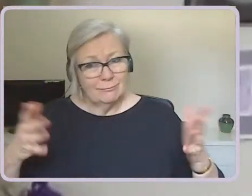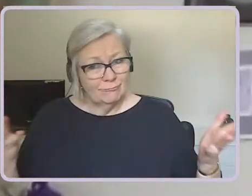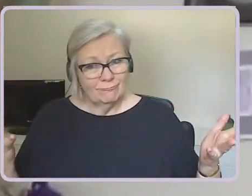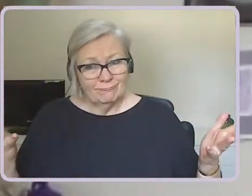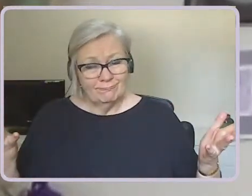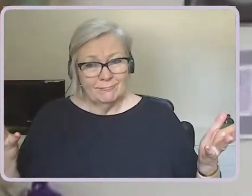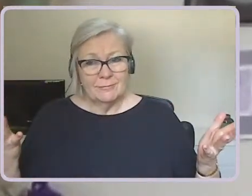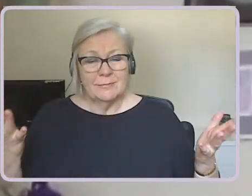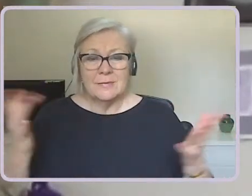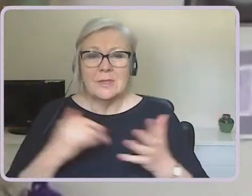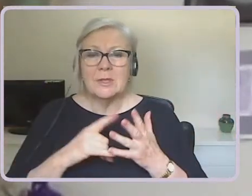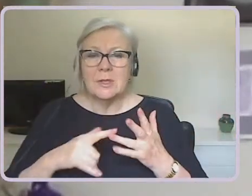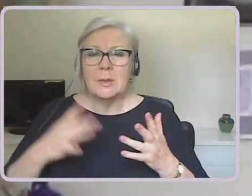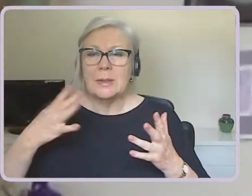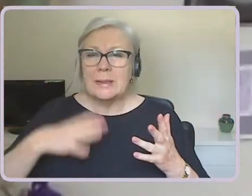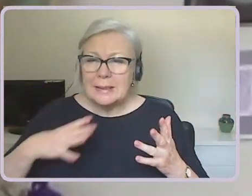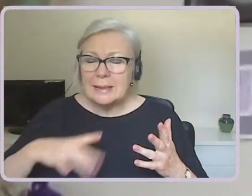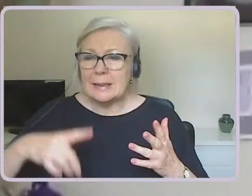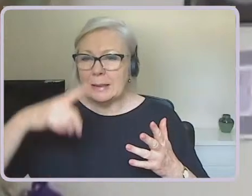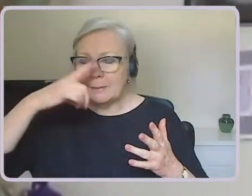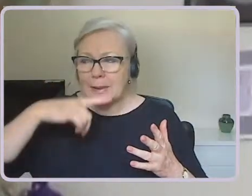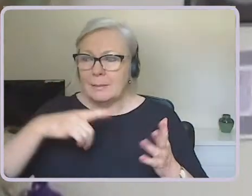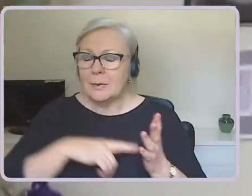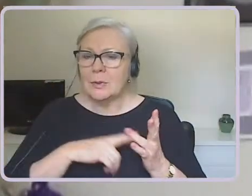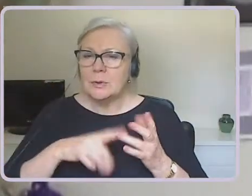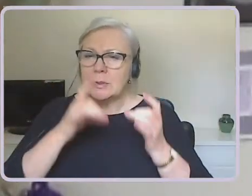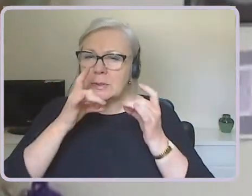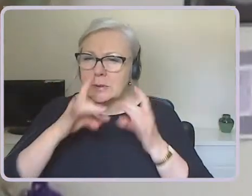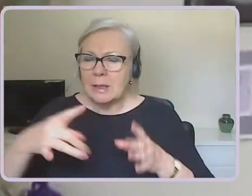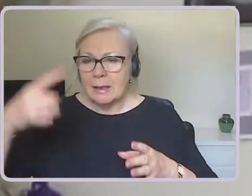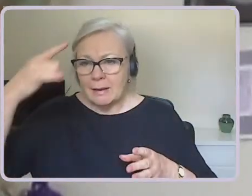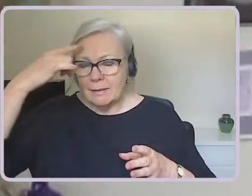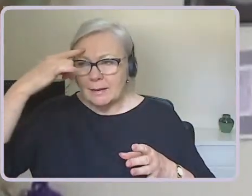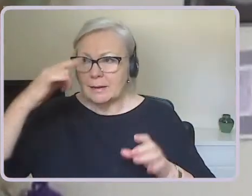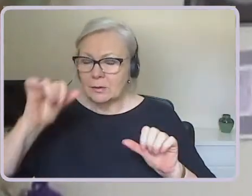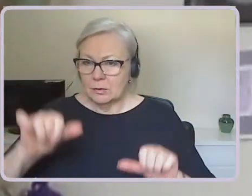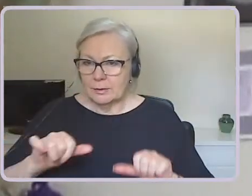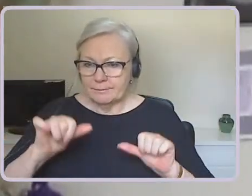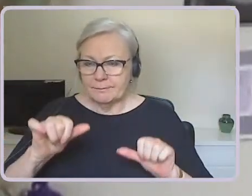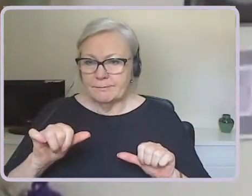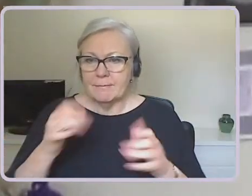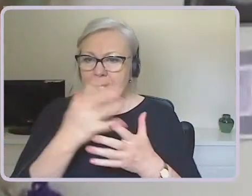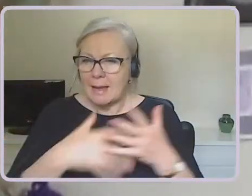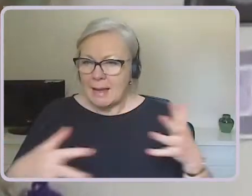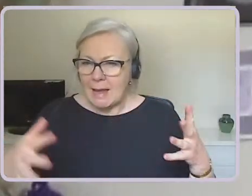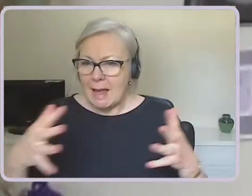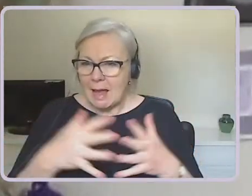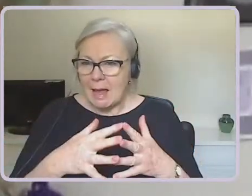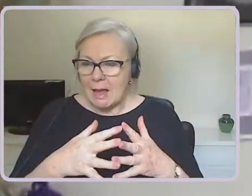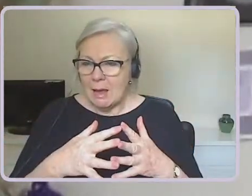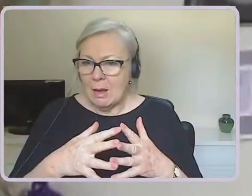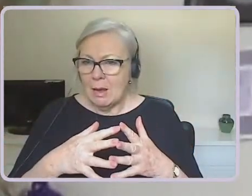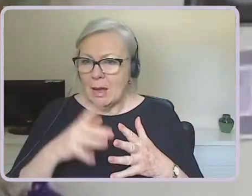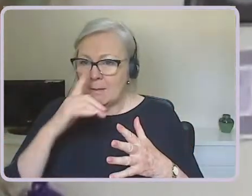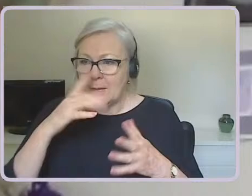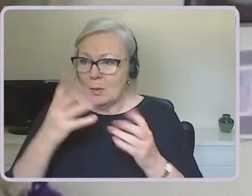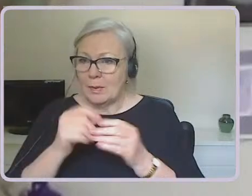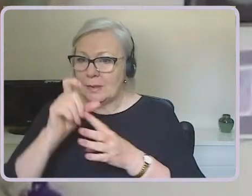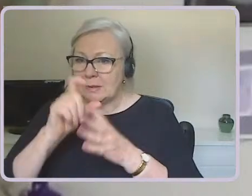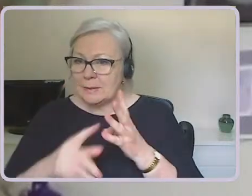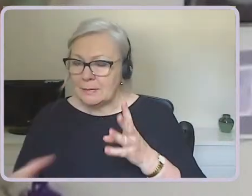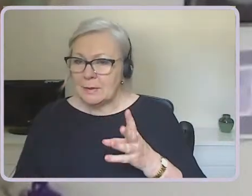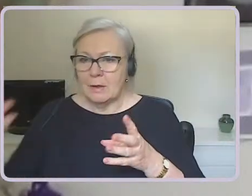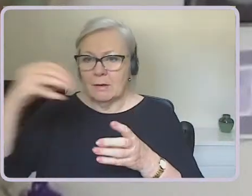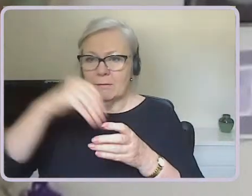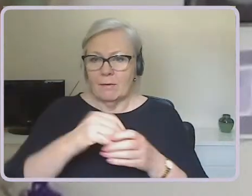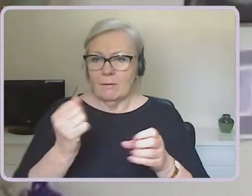need people to think in terms of how do we get disabled people into those decision-making spaces, into the parliaments, onto the